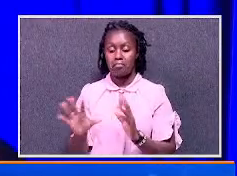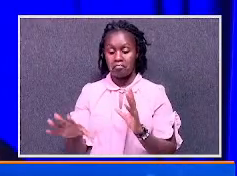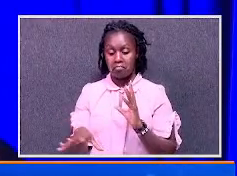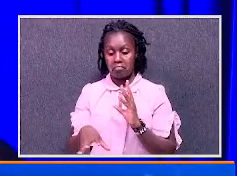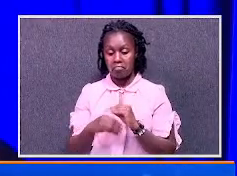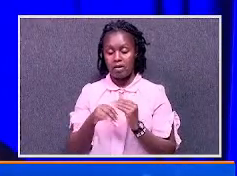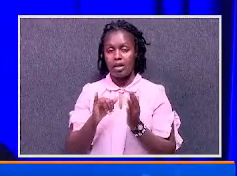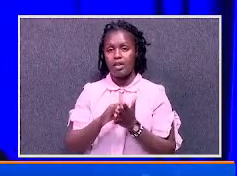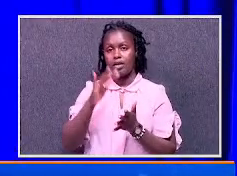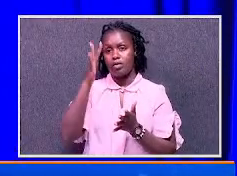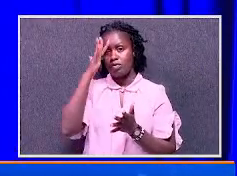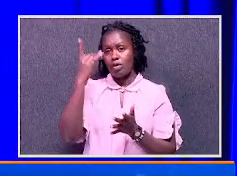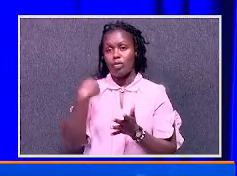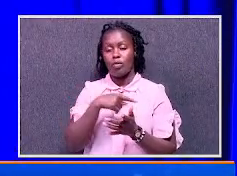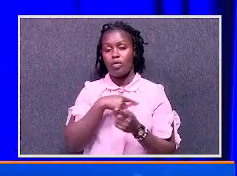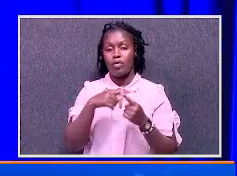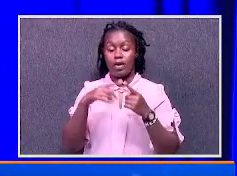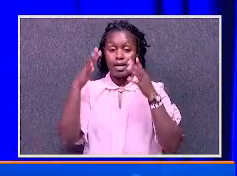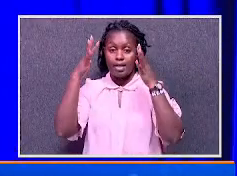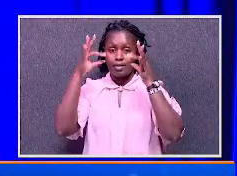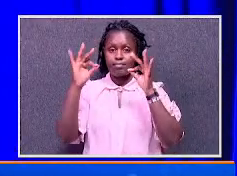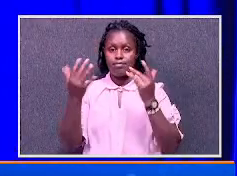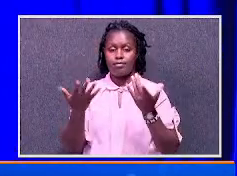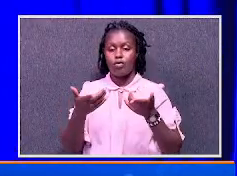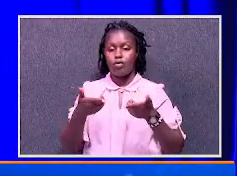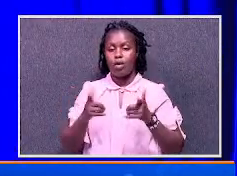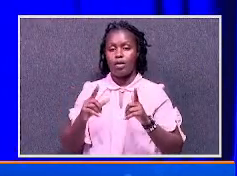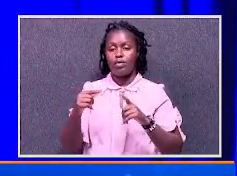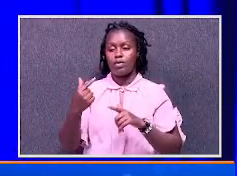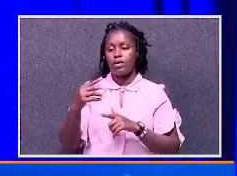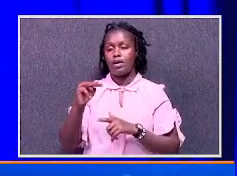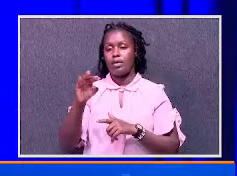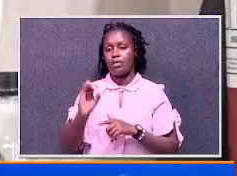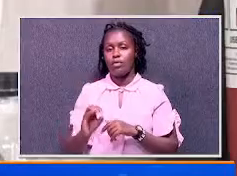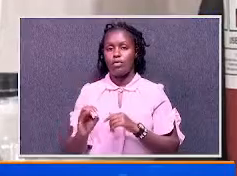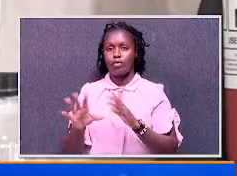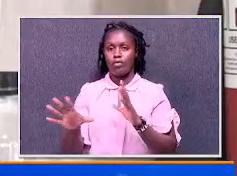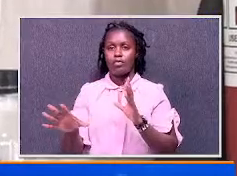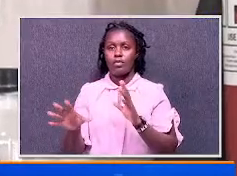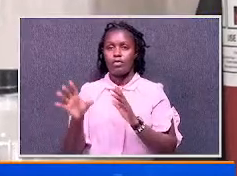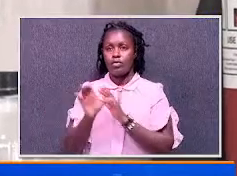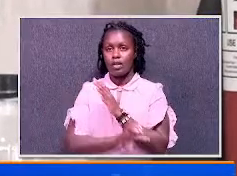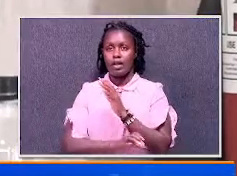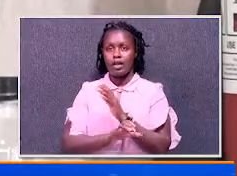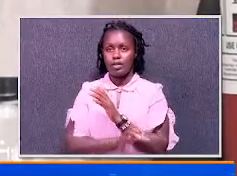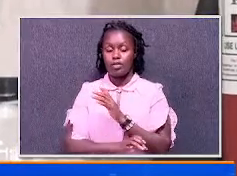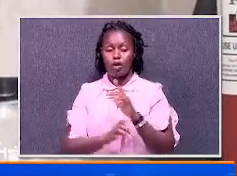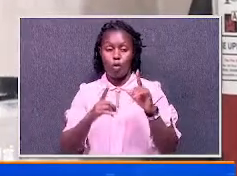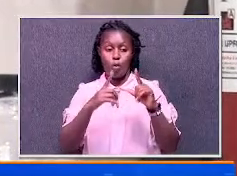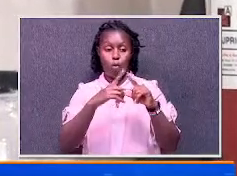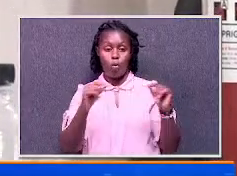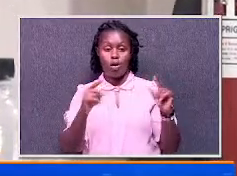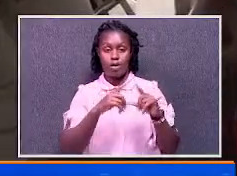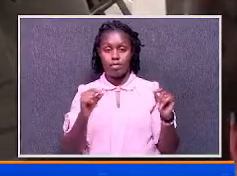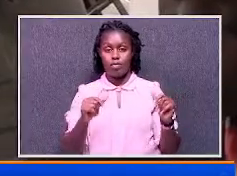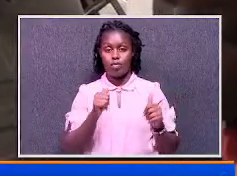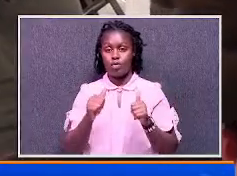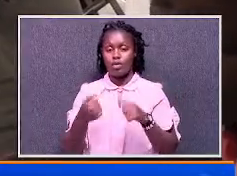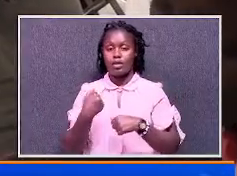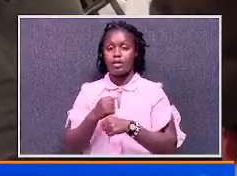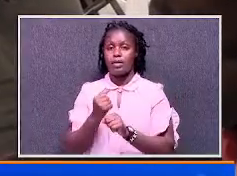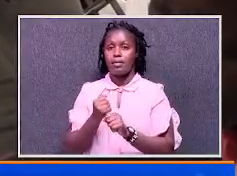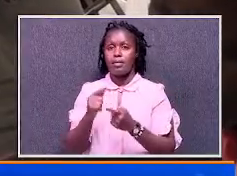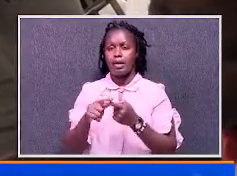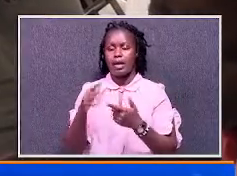we have deliberately decided to allow GMOs into this country. These are the sentiments that have brought